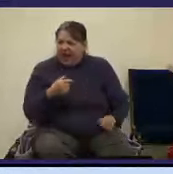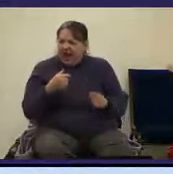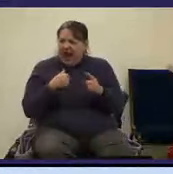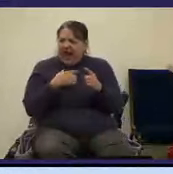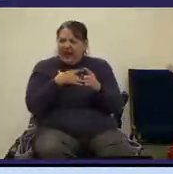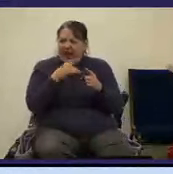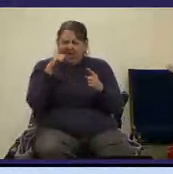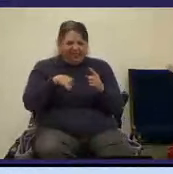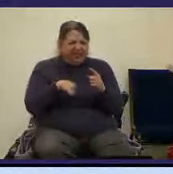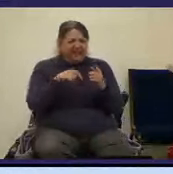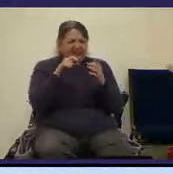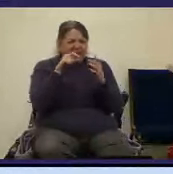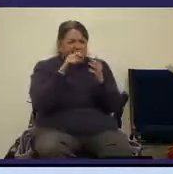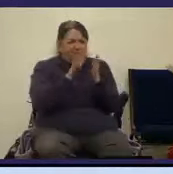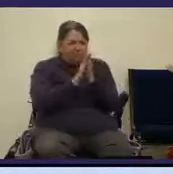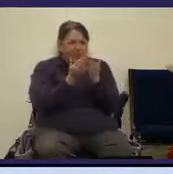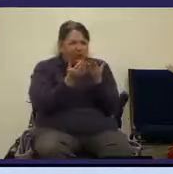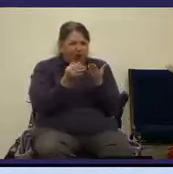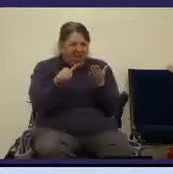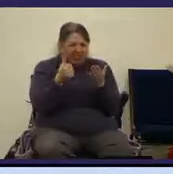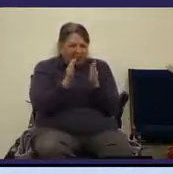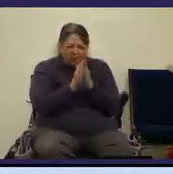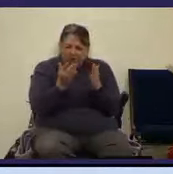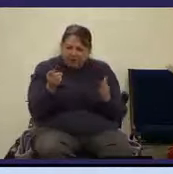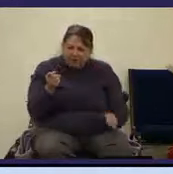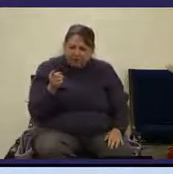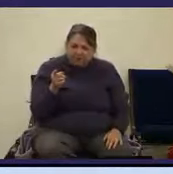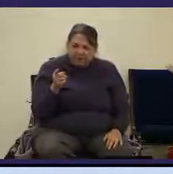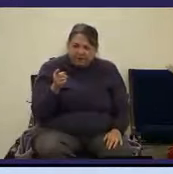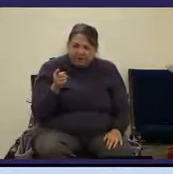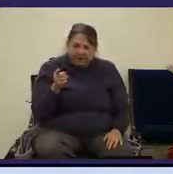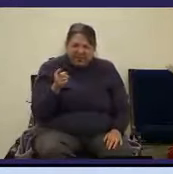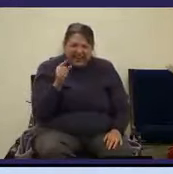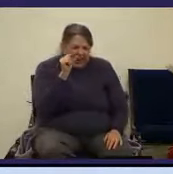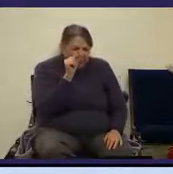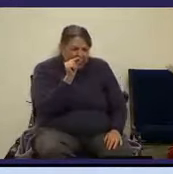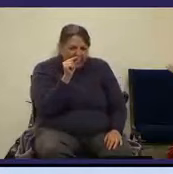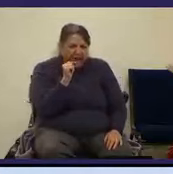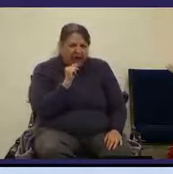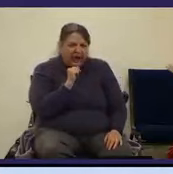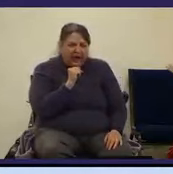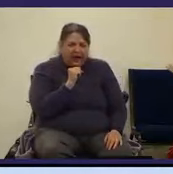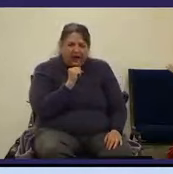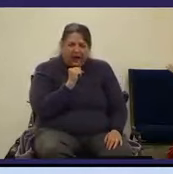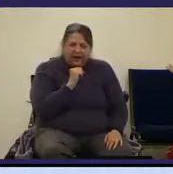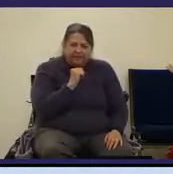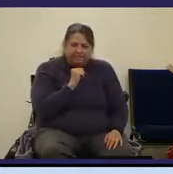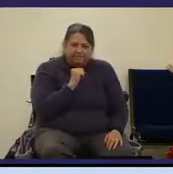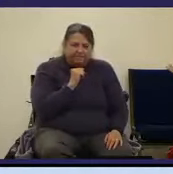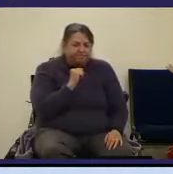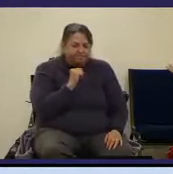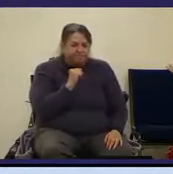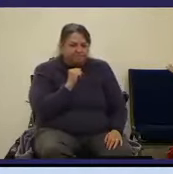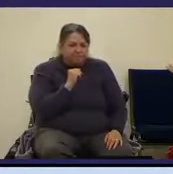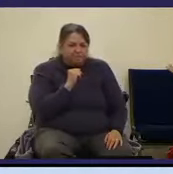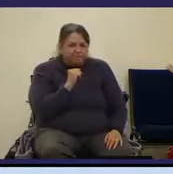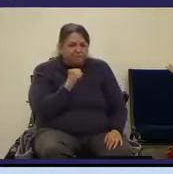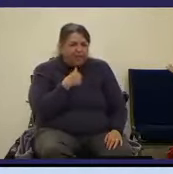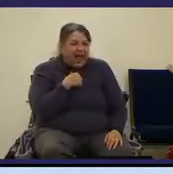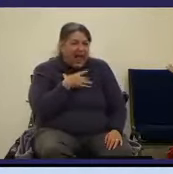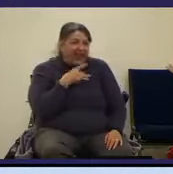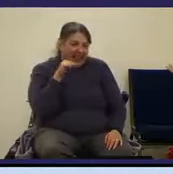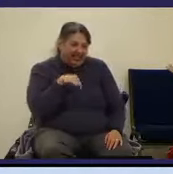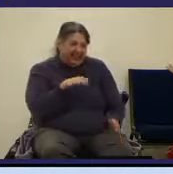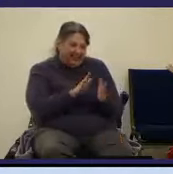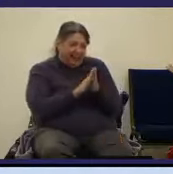got 95 pages. You can read it in one say. Brother Lawrence lived in the 18th century. We can sit and